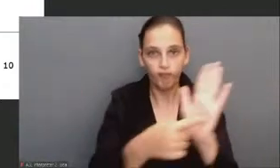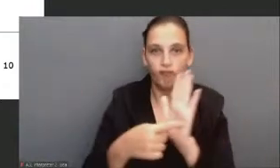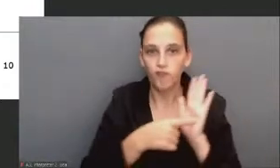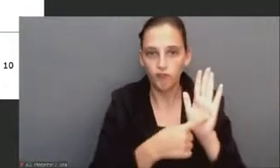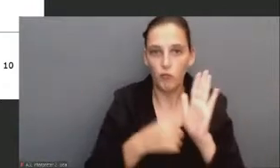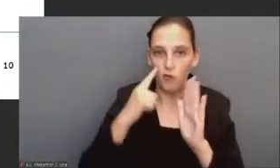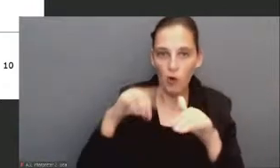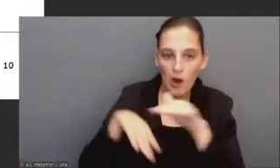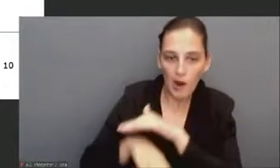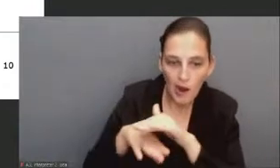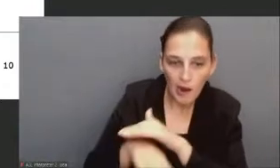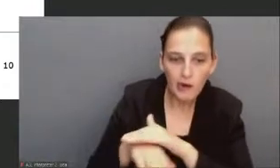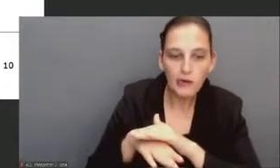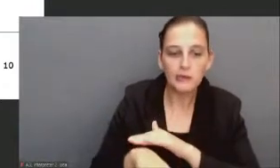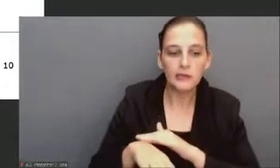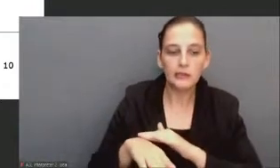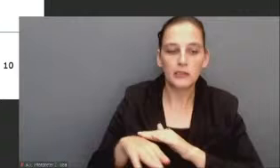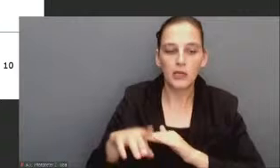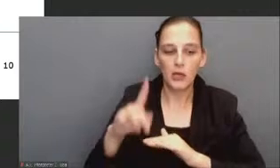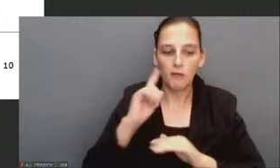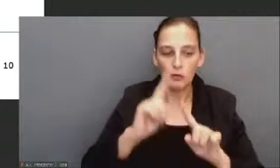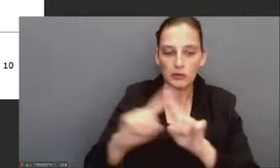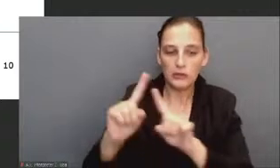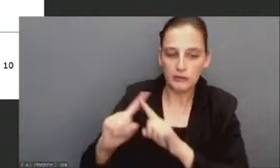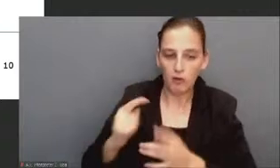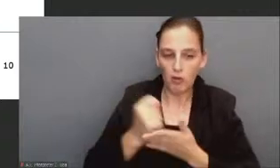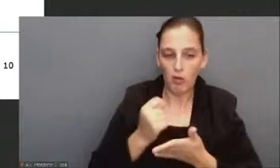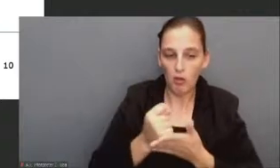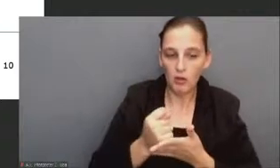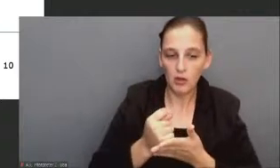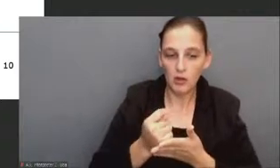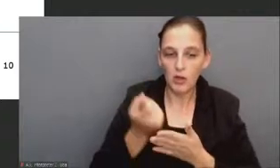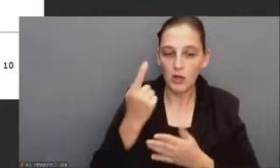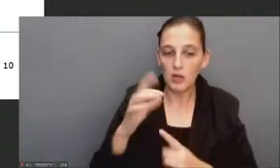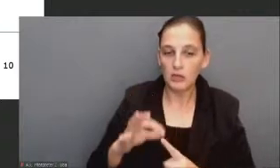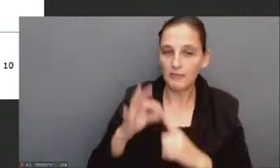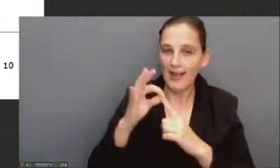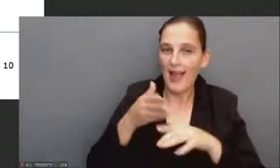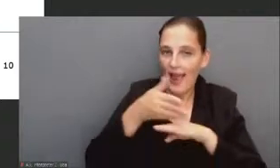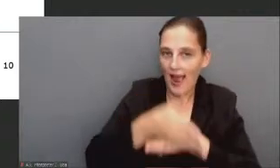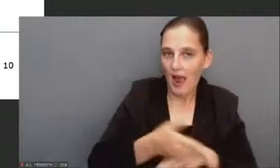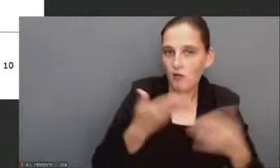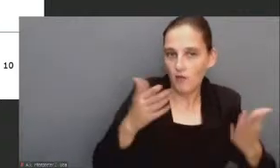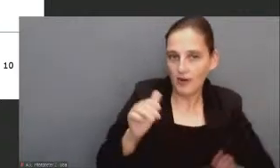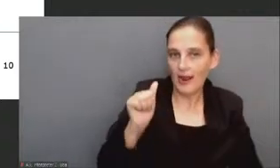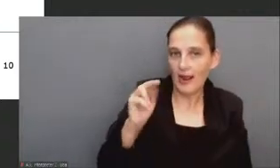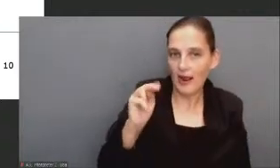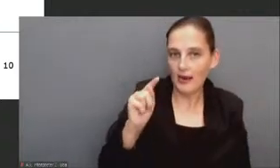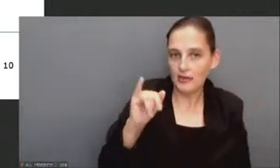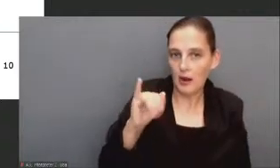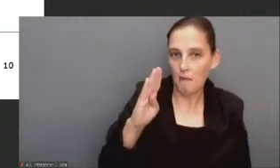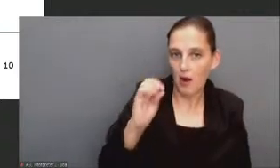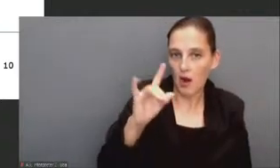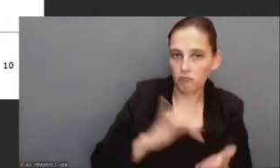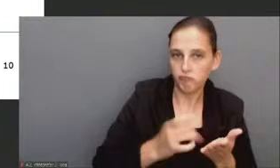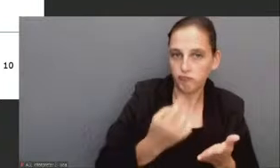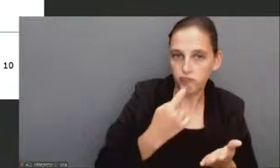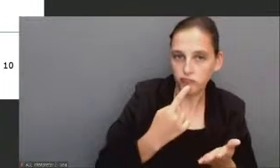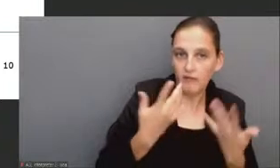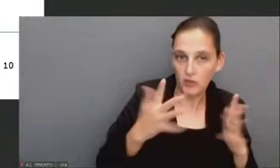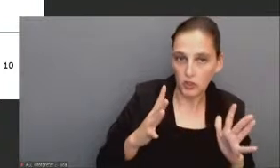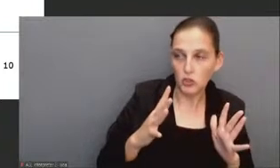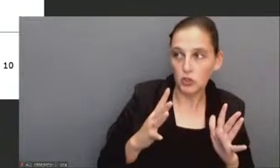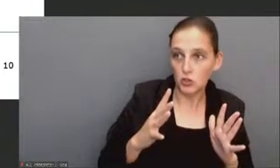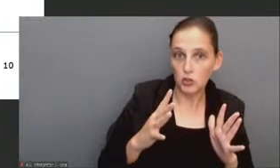rates of hospitalization, particularly after monoclonal antibody use, which is intended to decrease the